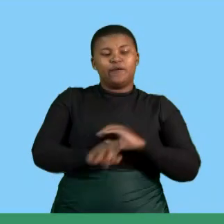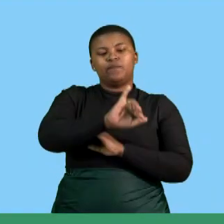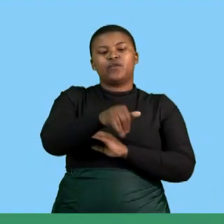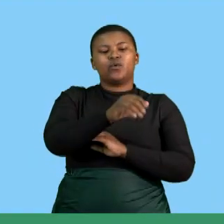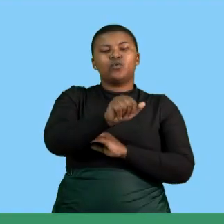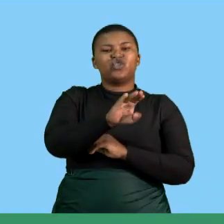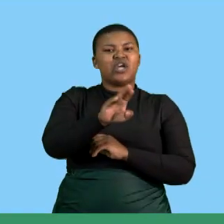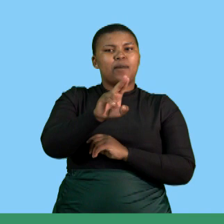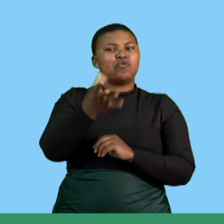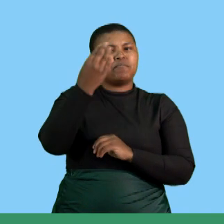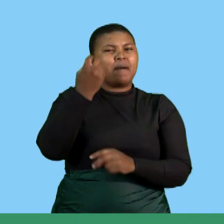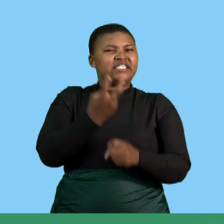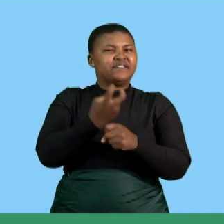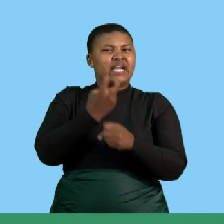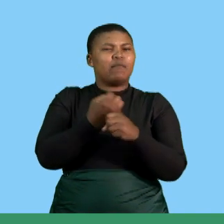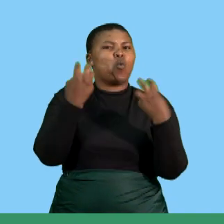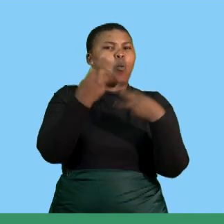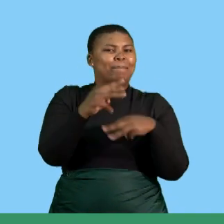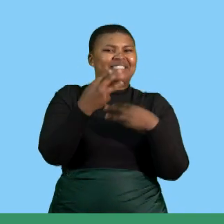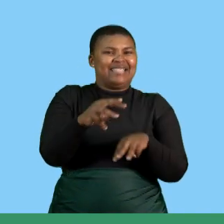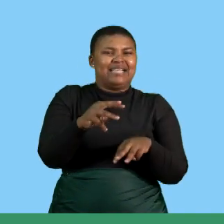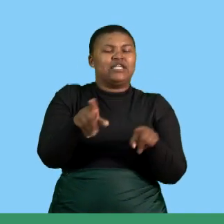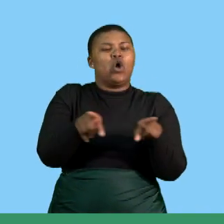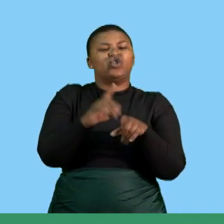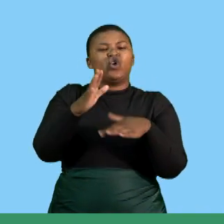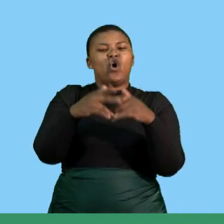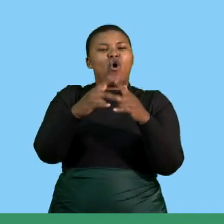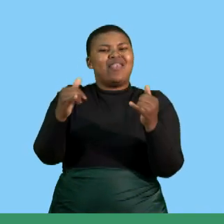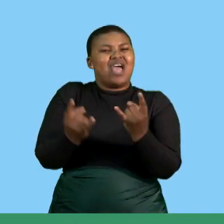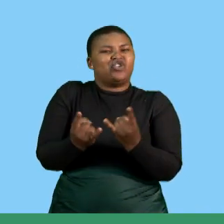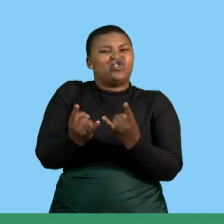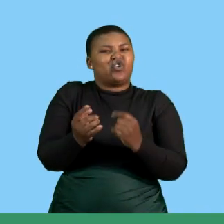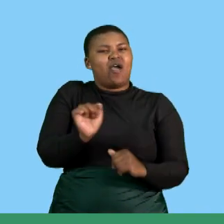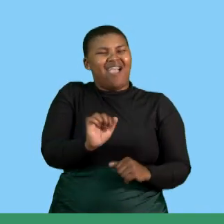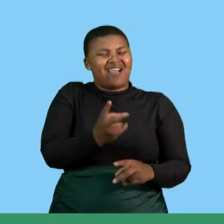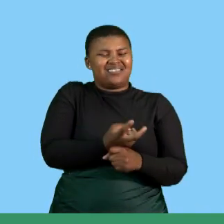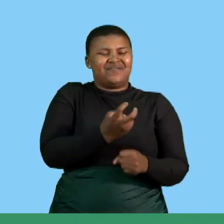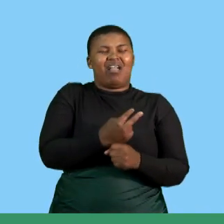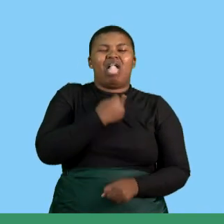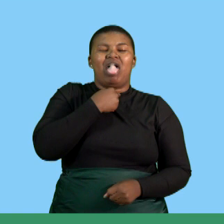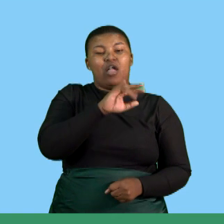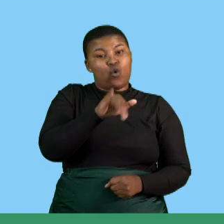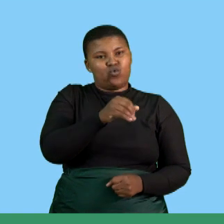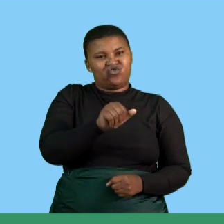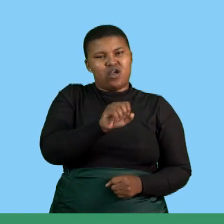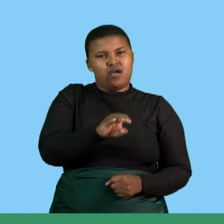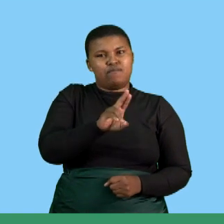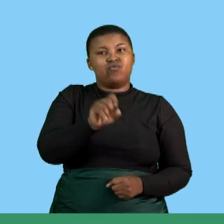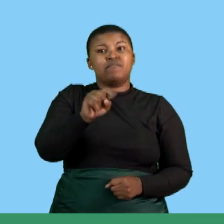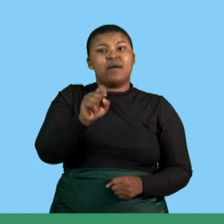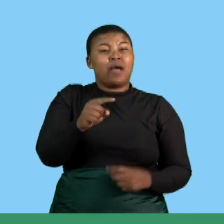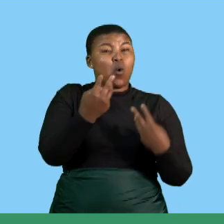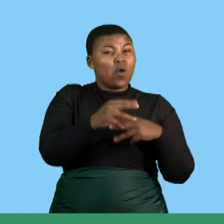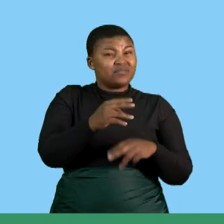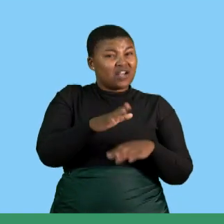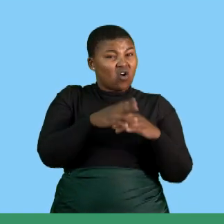is experiencing difficulties with her website and online store. So this